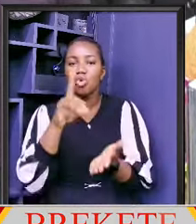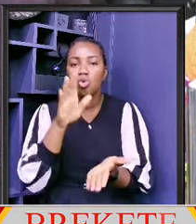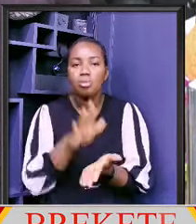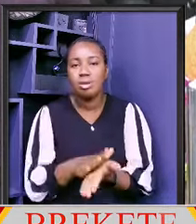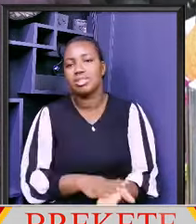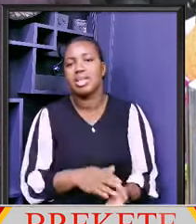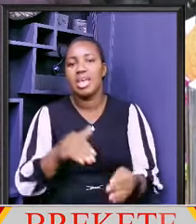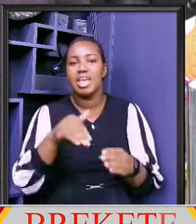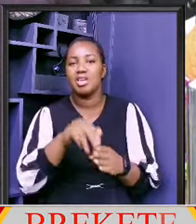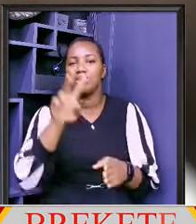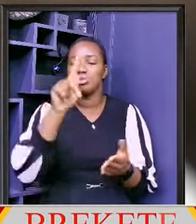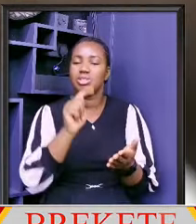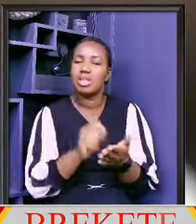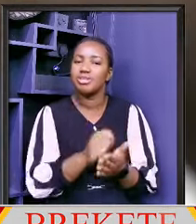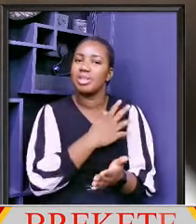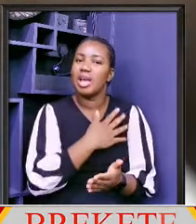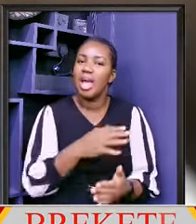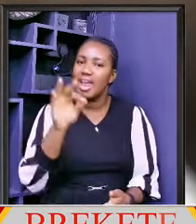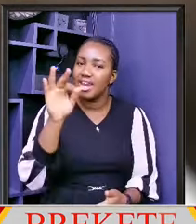First of all,